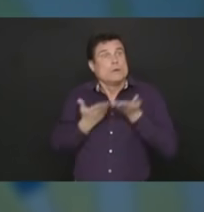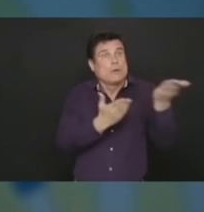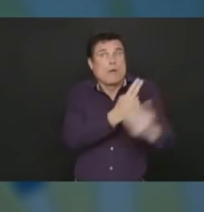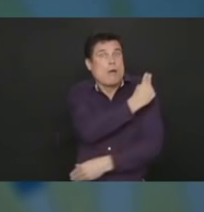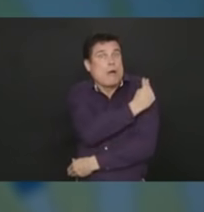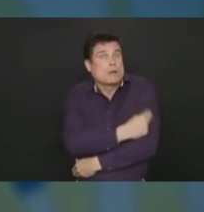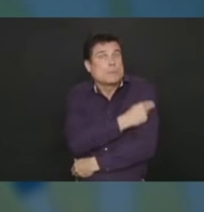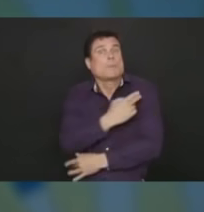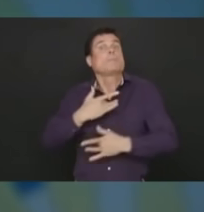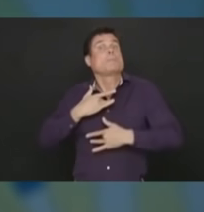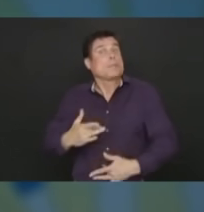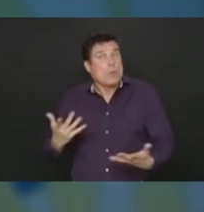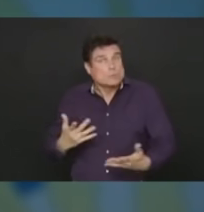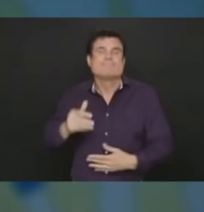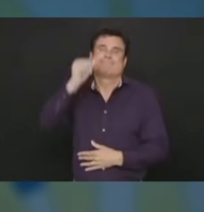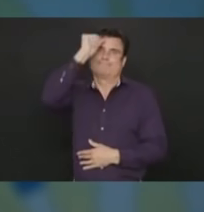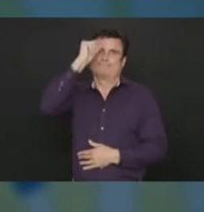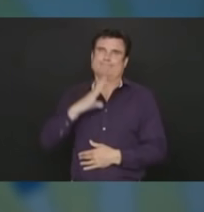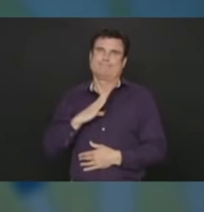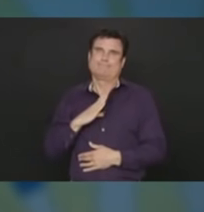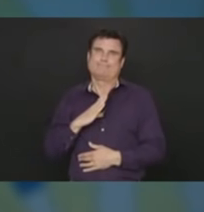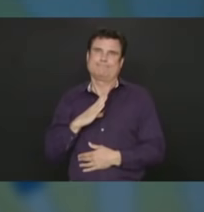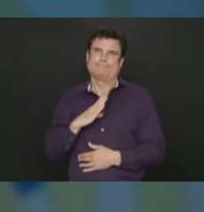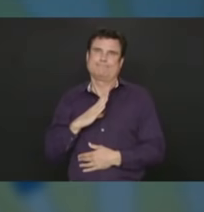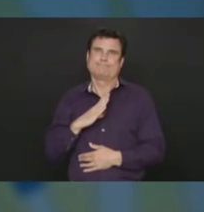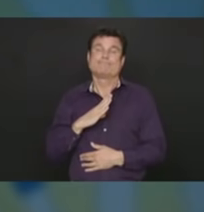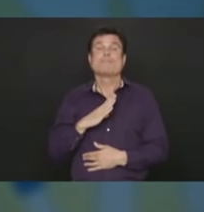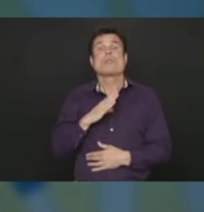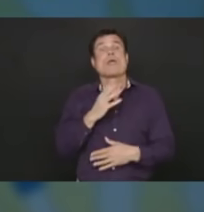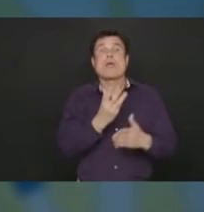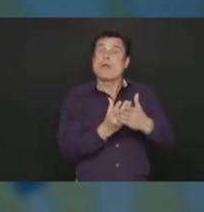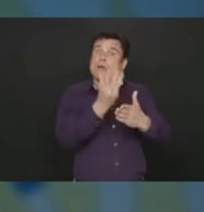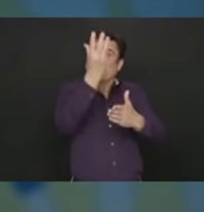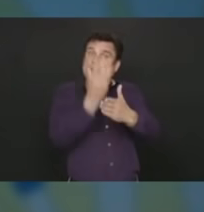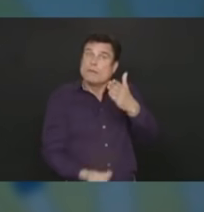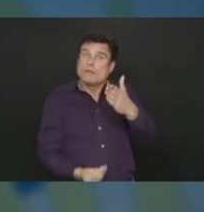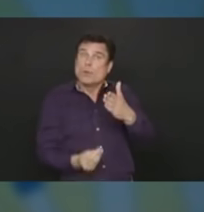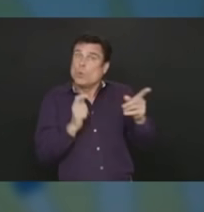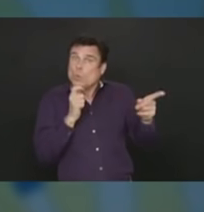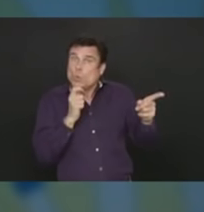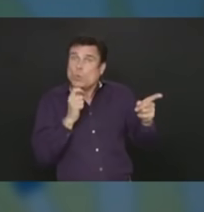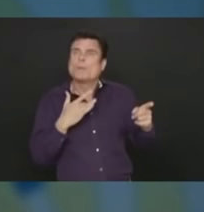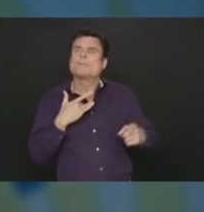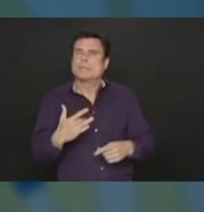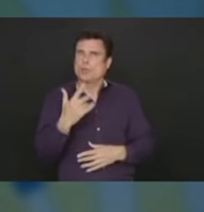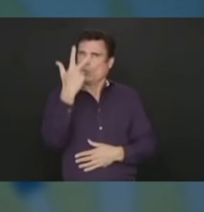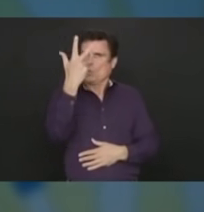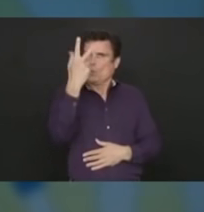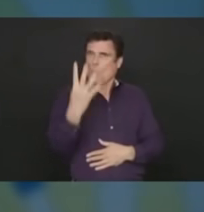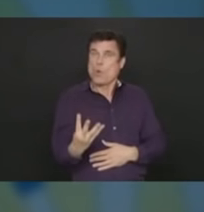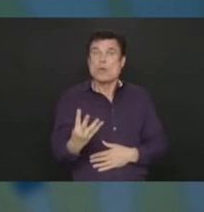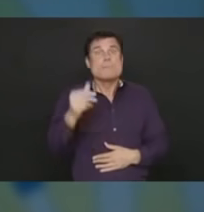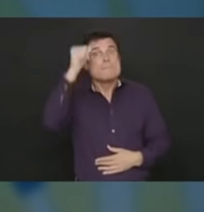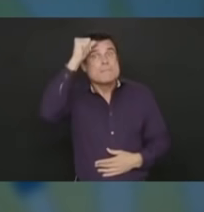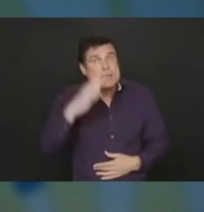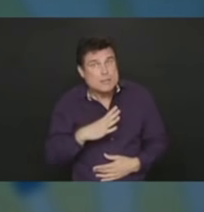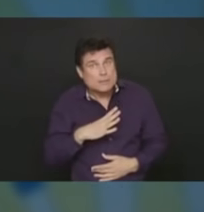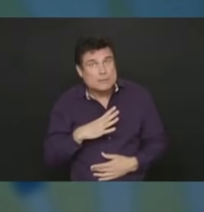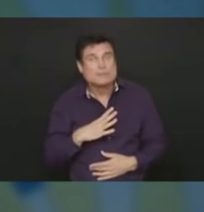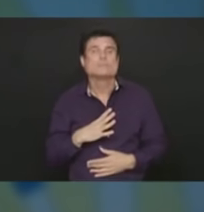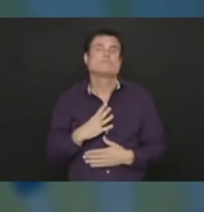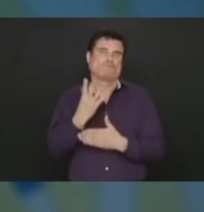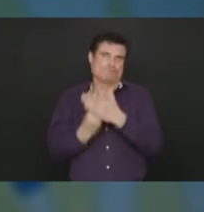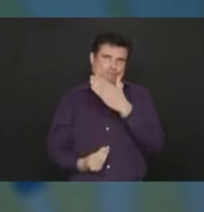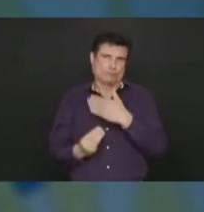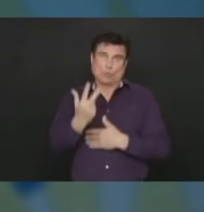things like diabetes or underlying heart disease or lung disease that make you more likely to have severe illness. And we can